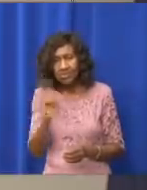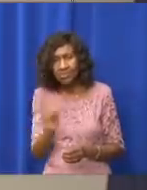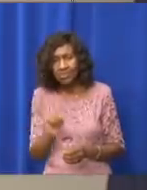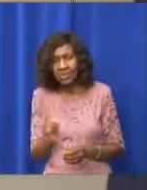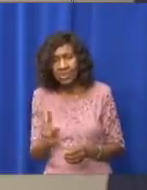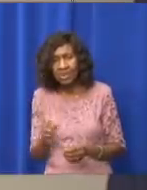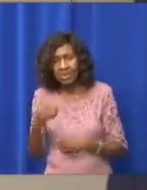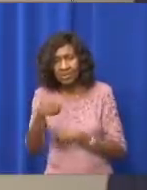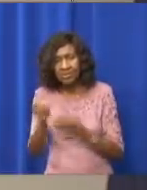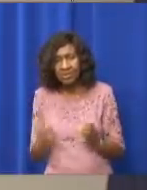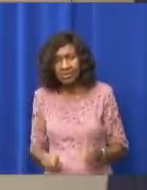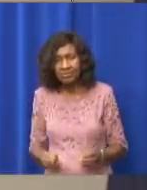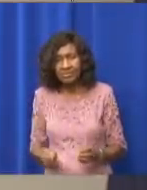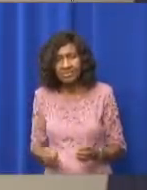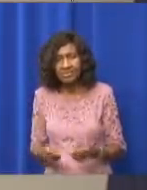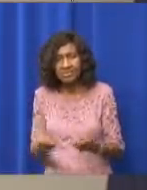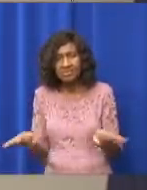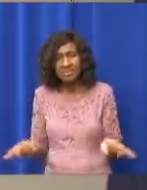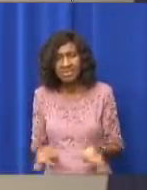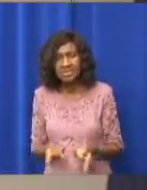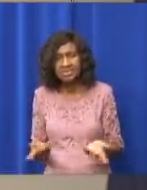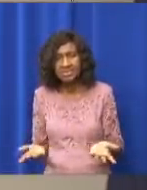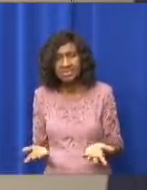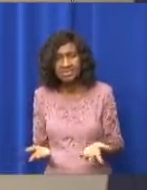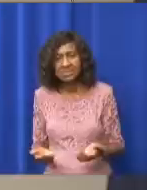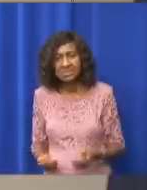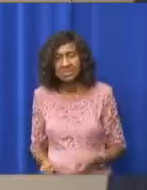constituency. If they don't, then